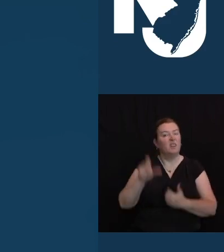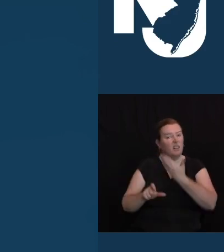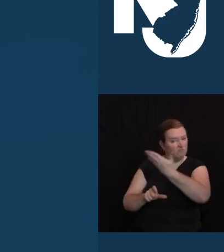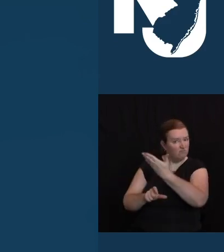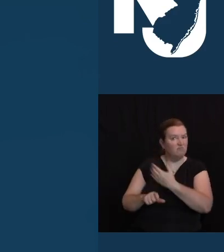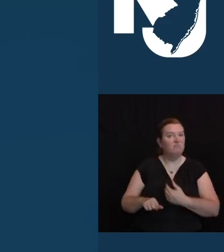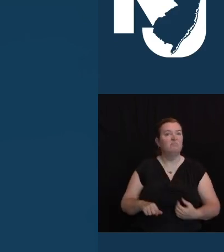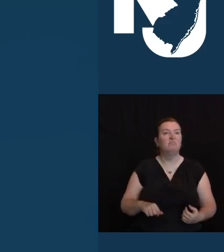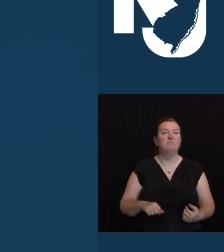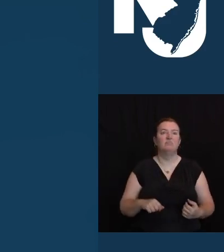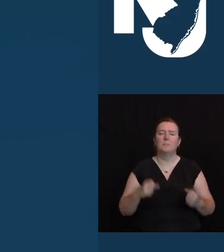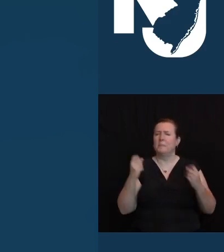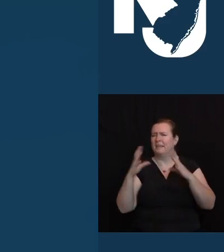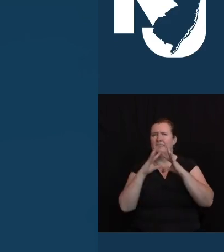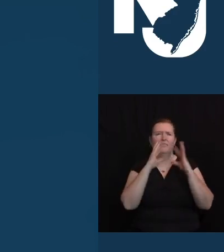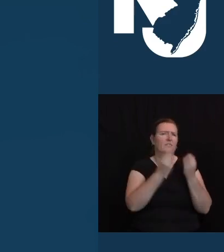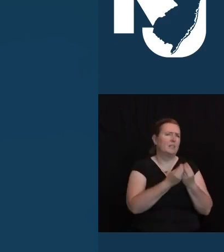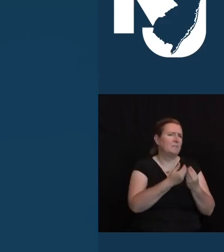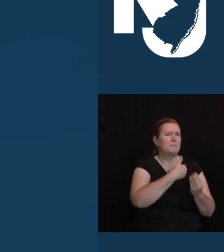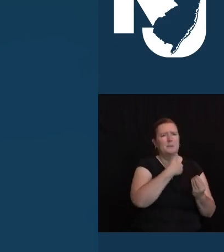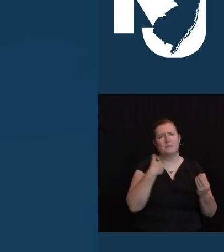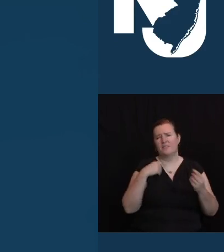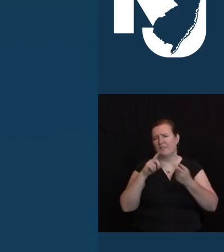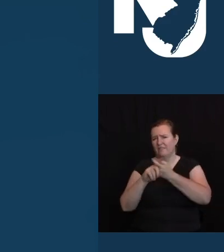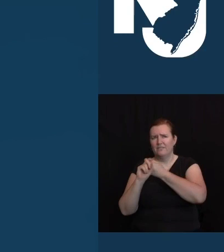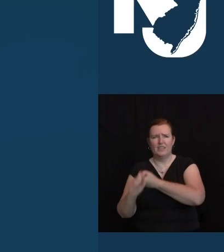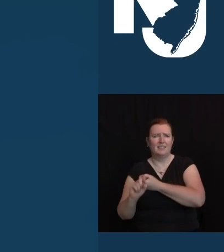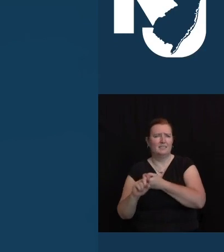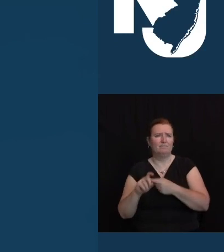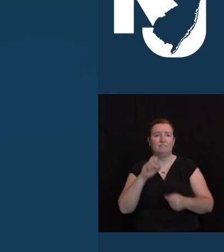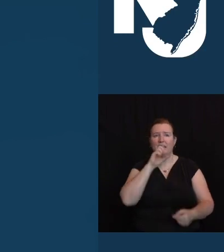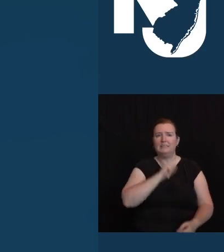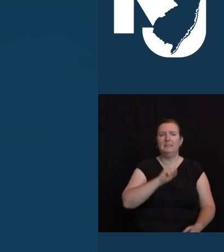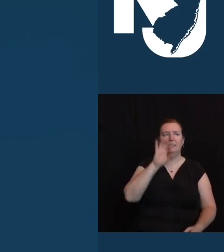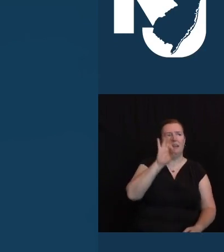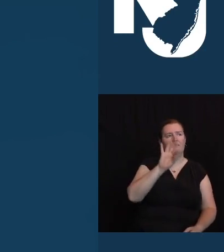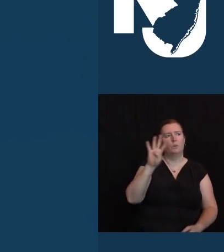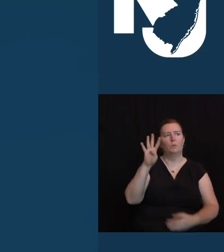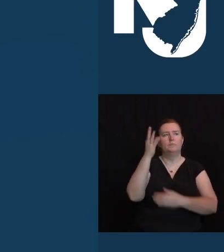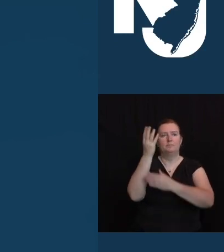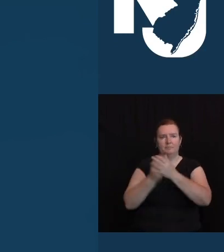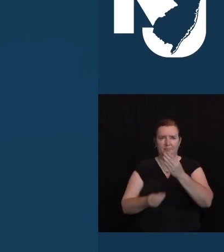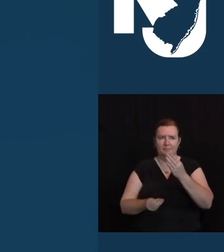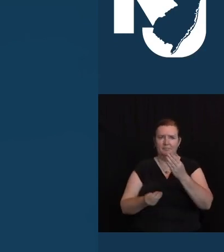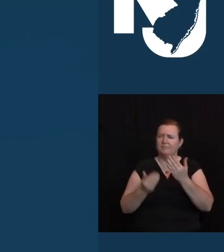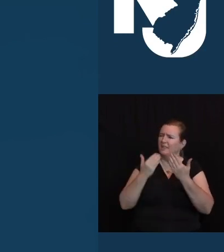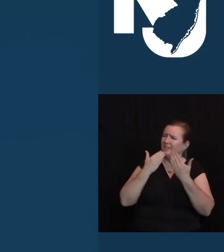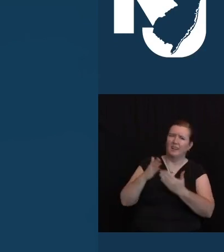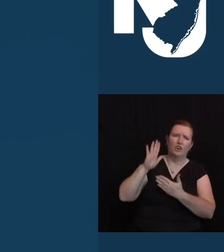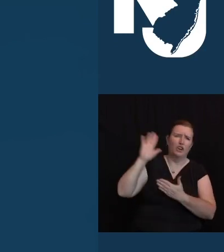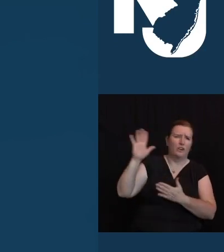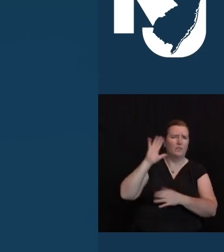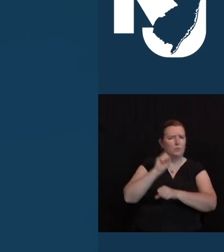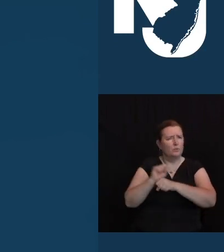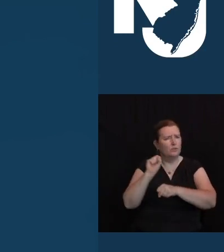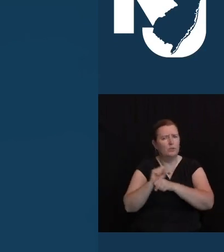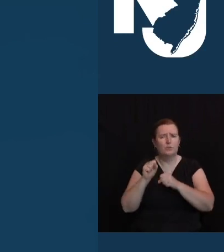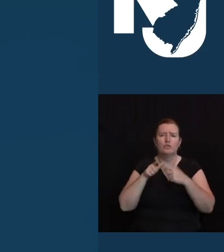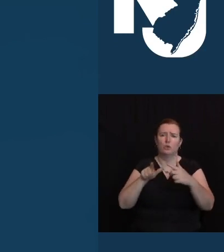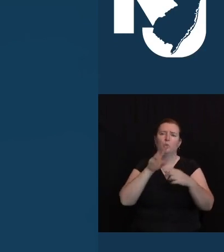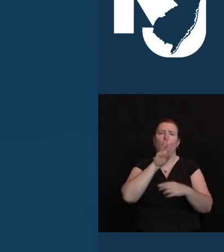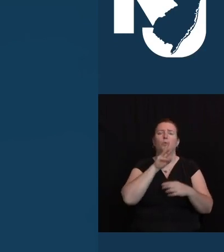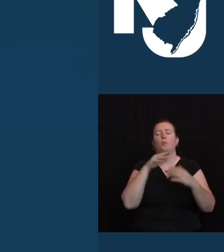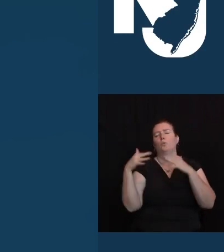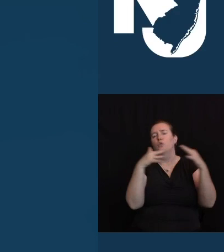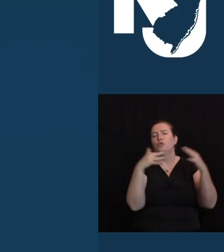friends. Santa was 94 years old. We thank her for her service to the Allied cause during wartime and for being a tremendous